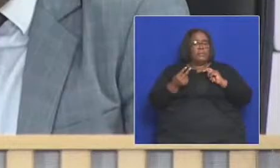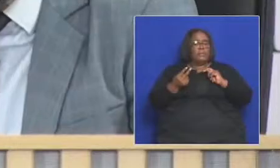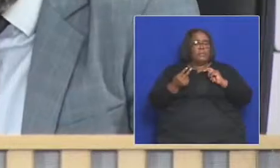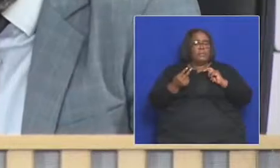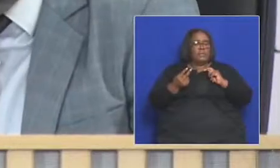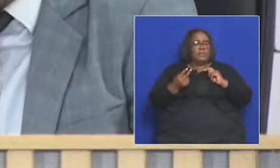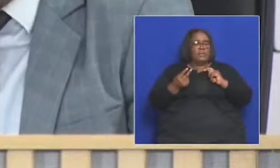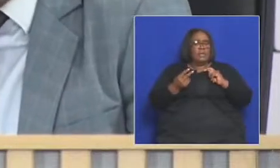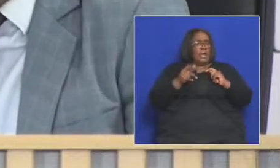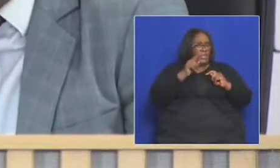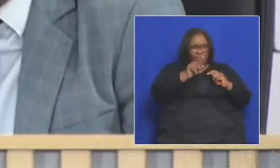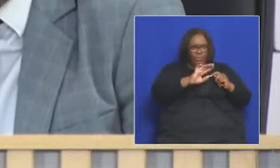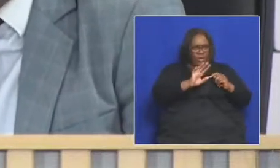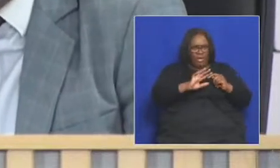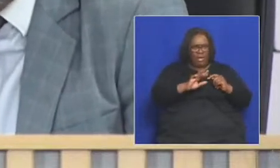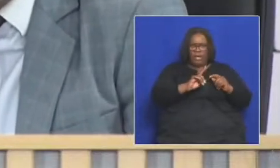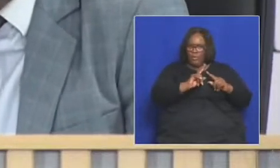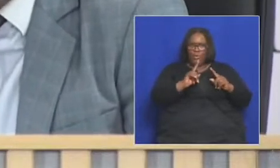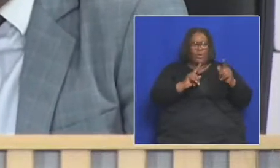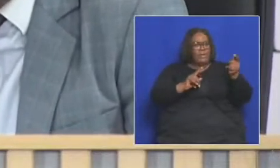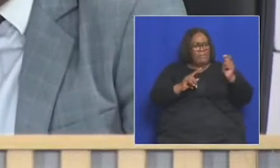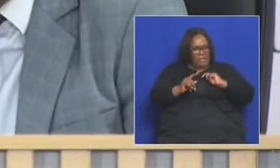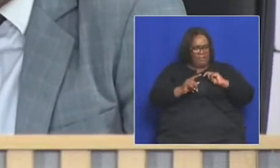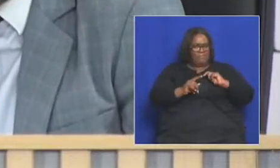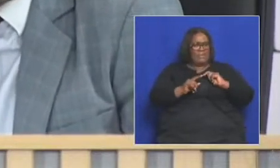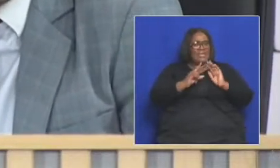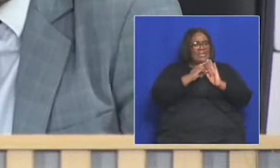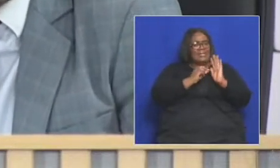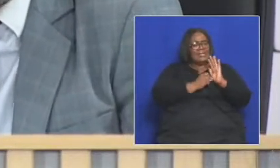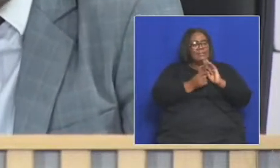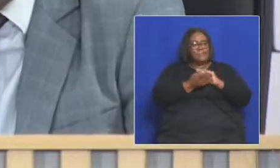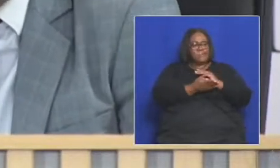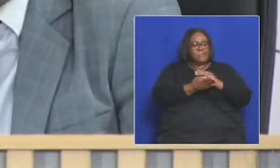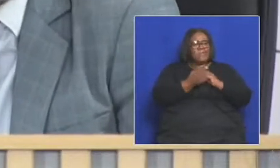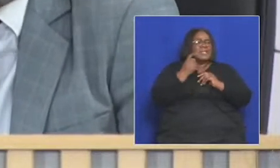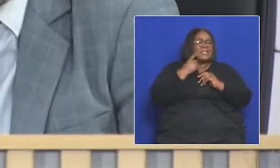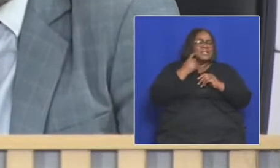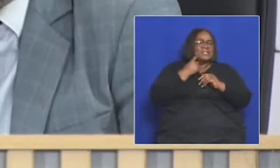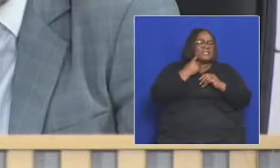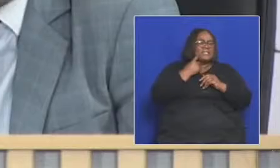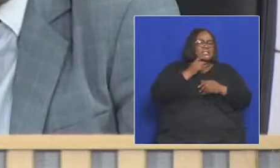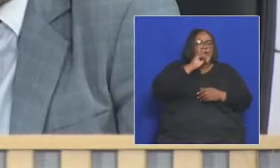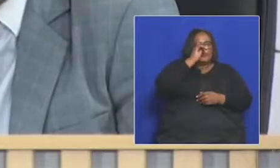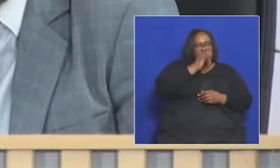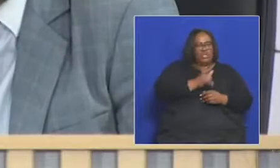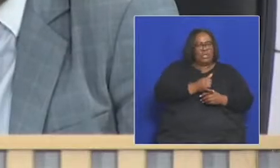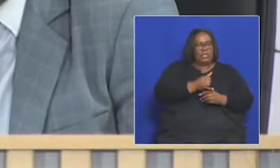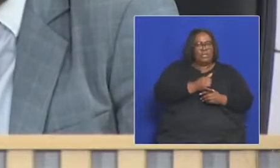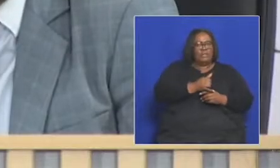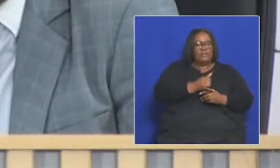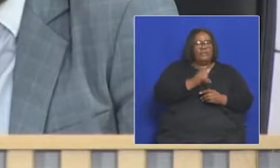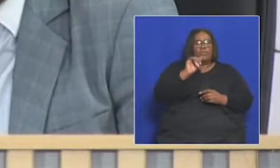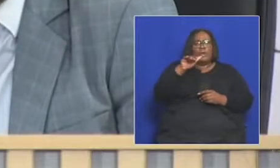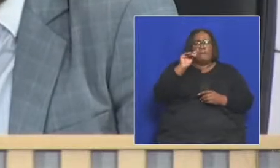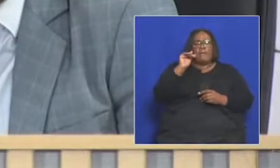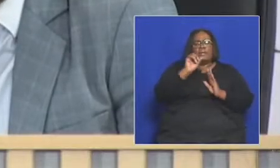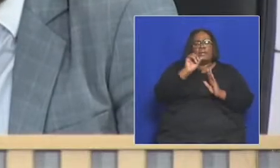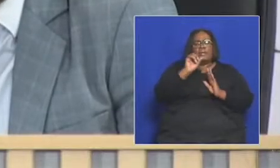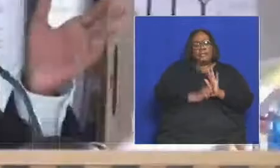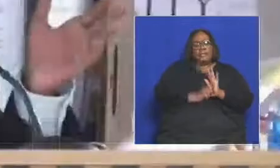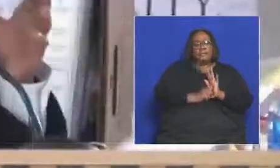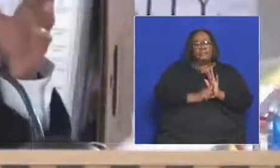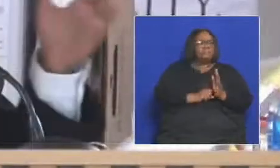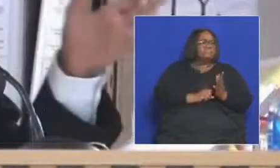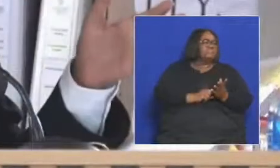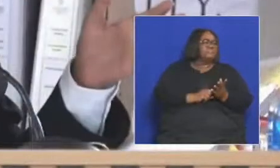This can be, there's a date here, Commissioner. It's easy to verify this. We just go to the bank statements. We can verify. I thought this is a